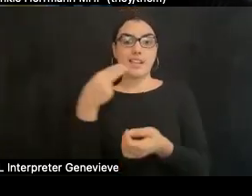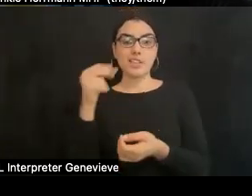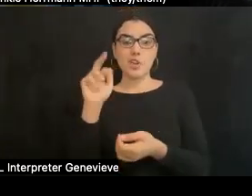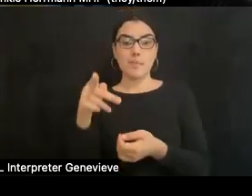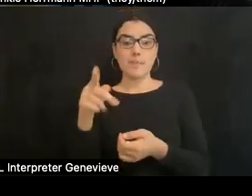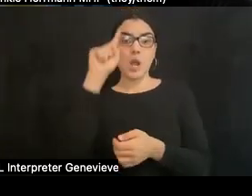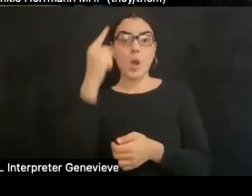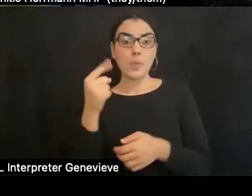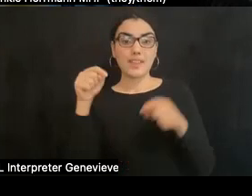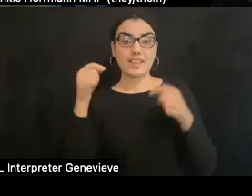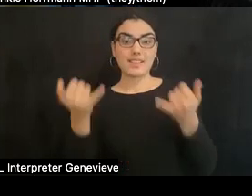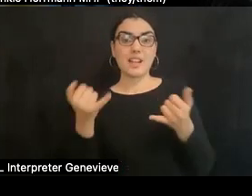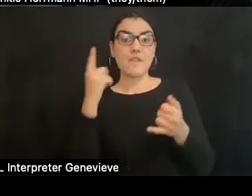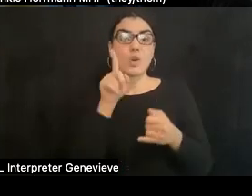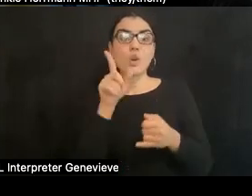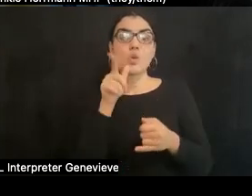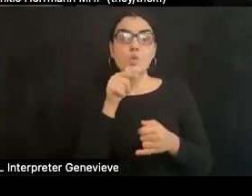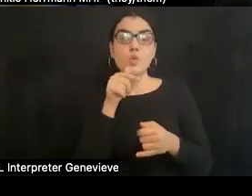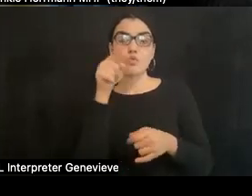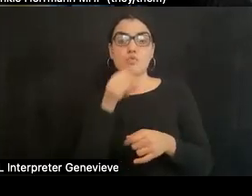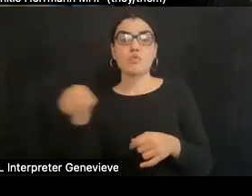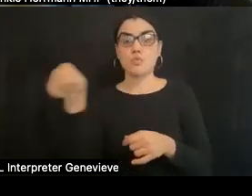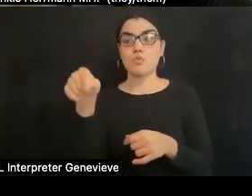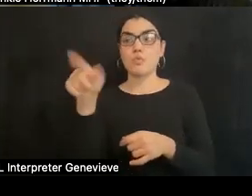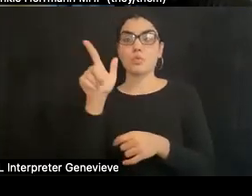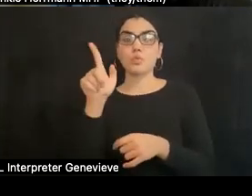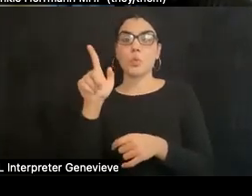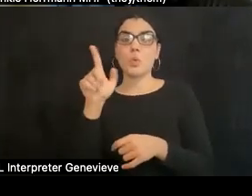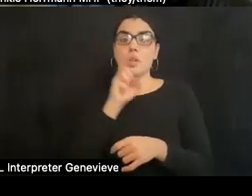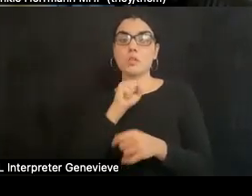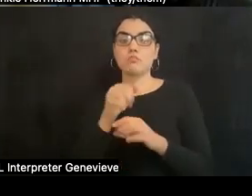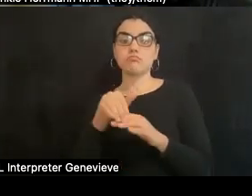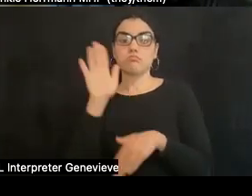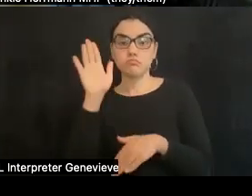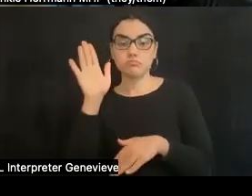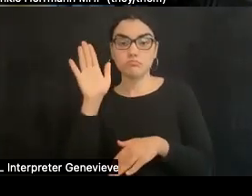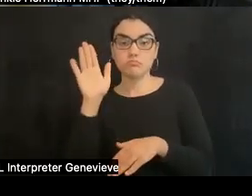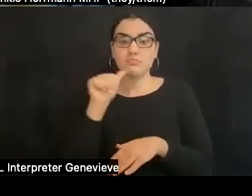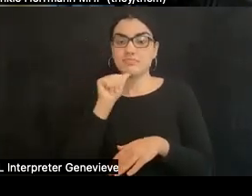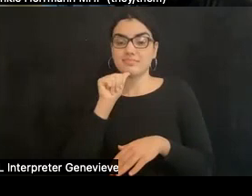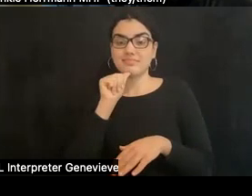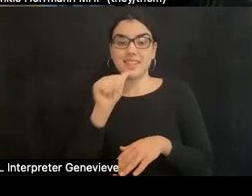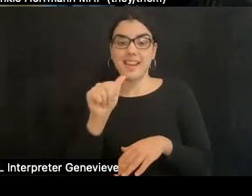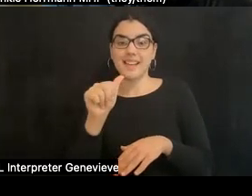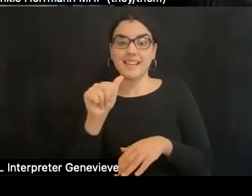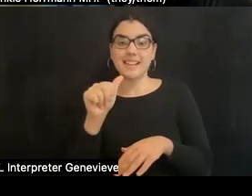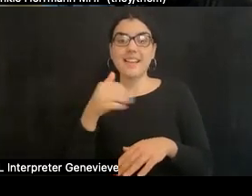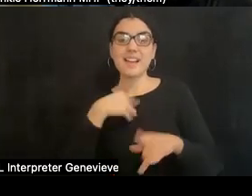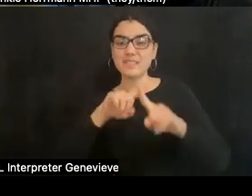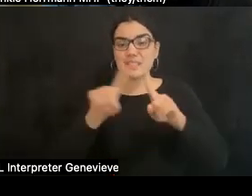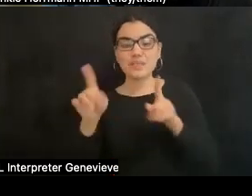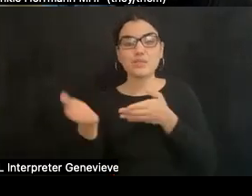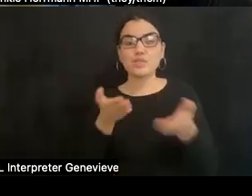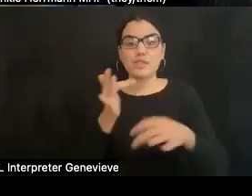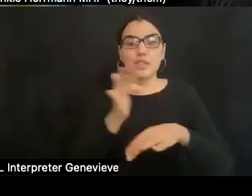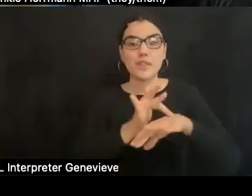only for people who are 21 years old or over. So it's not, there's different types of services available for